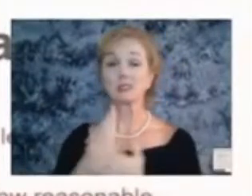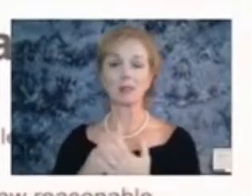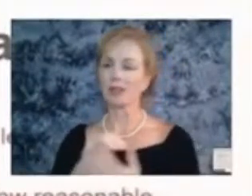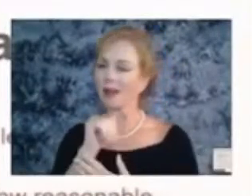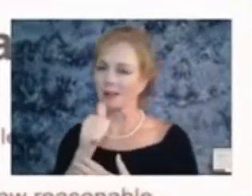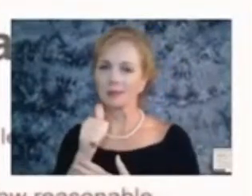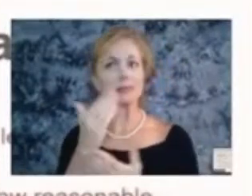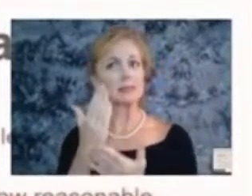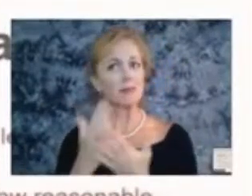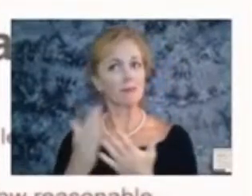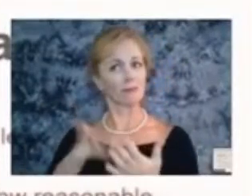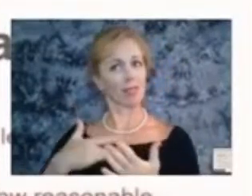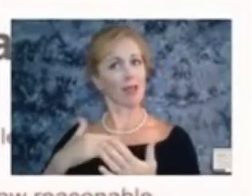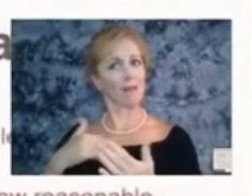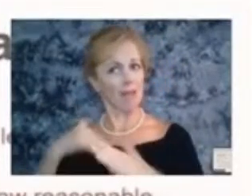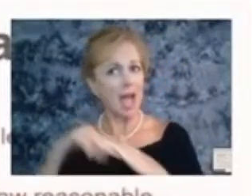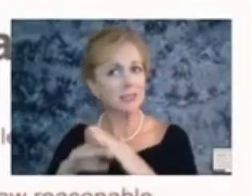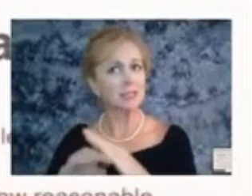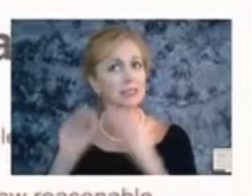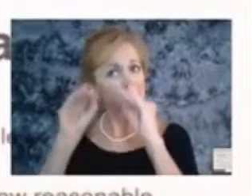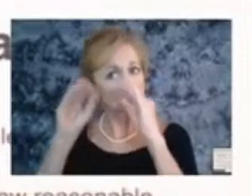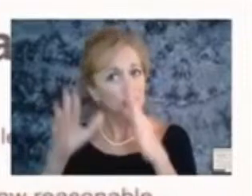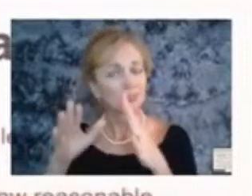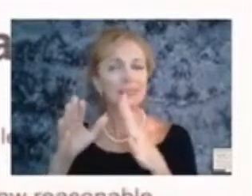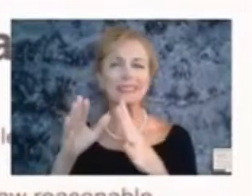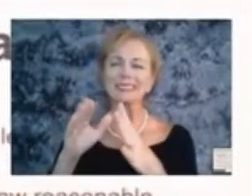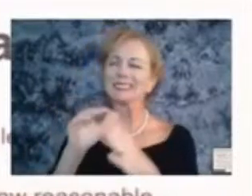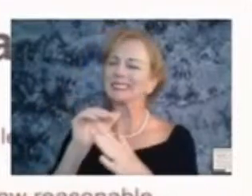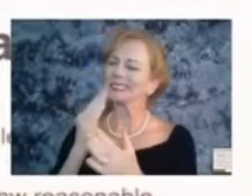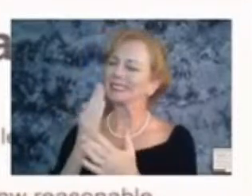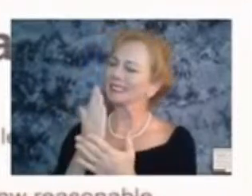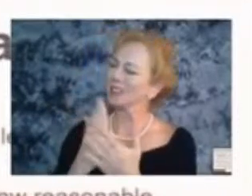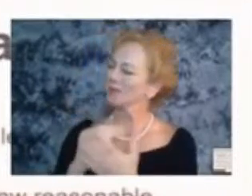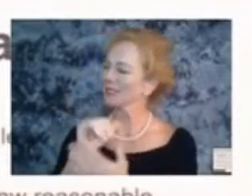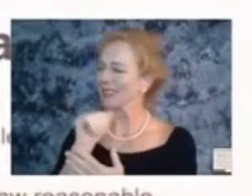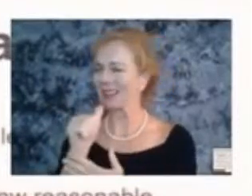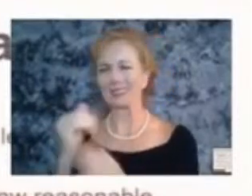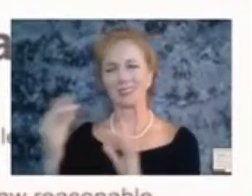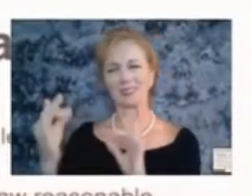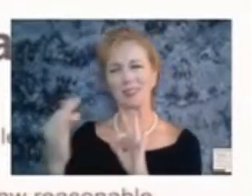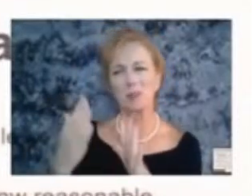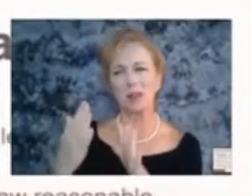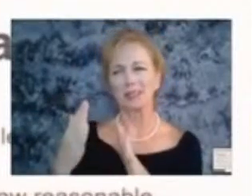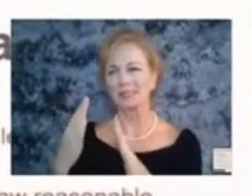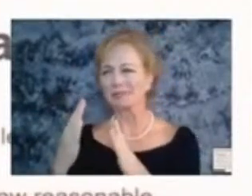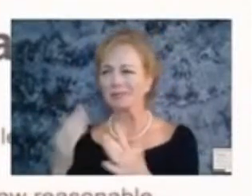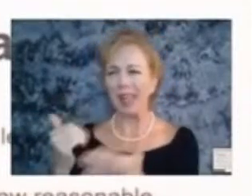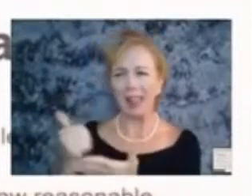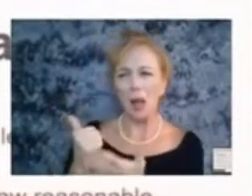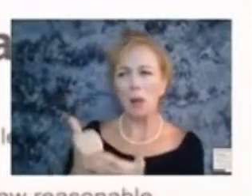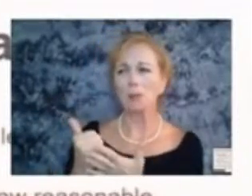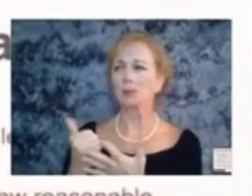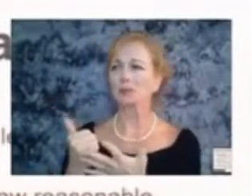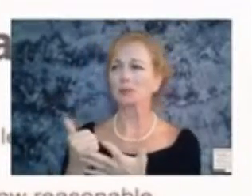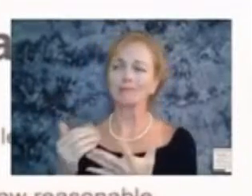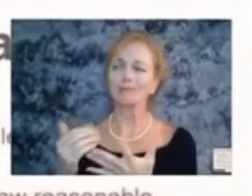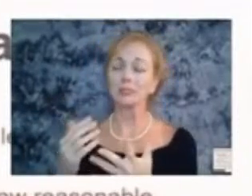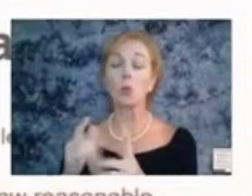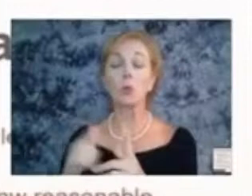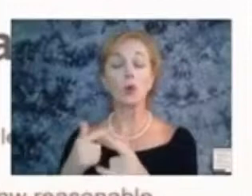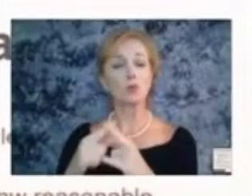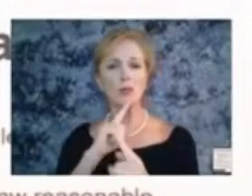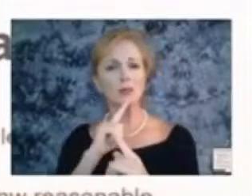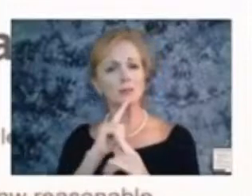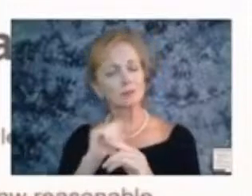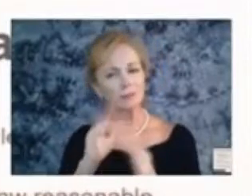not always be getting the feedback they need in order to really know what to do differently. And so we're doubling down on this as a